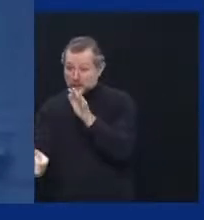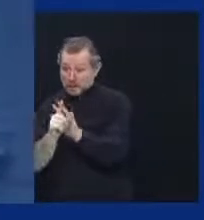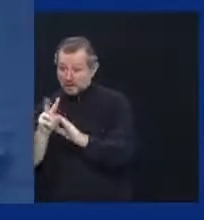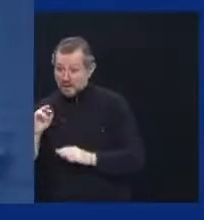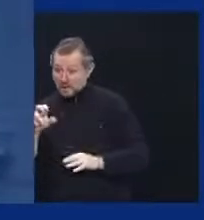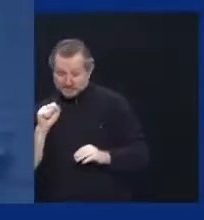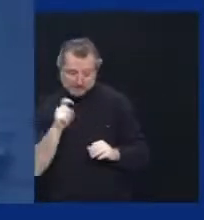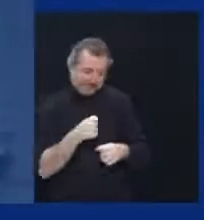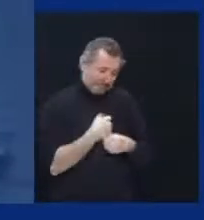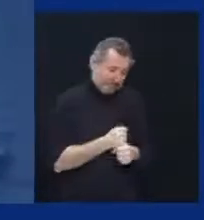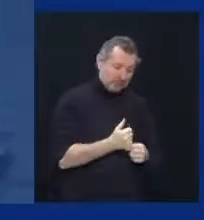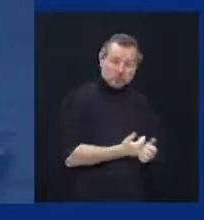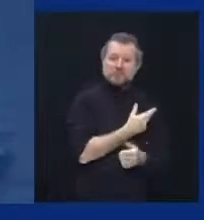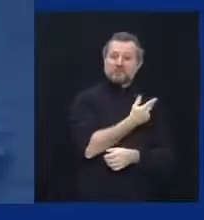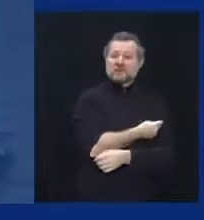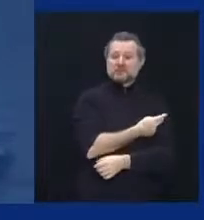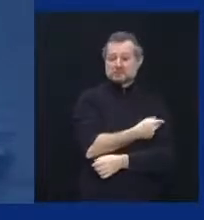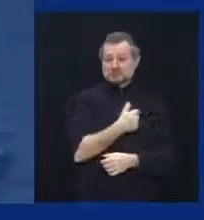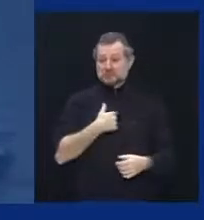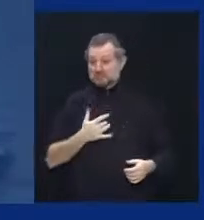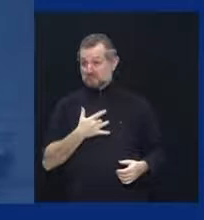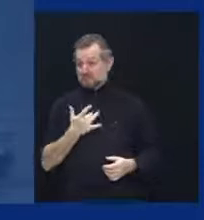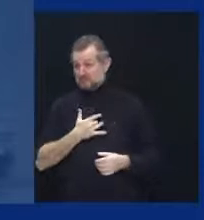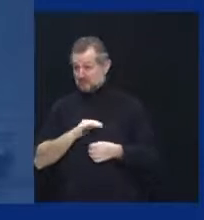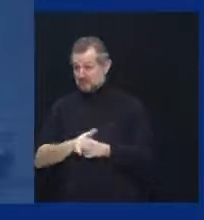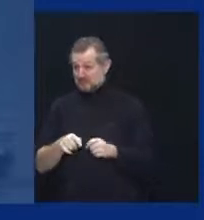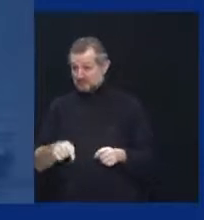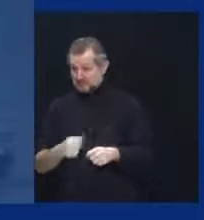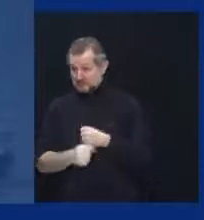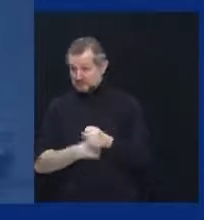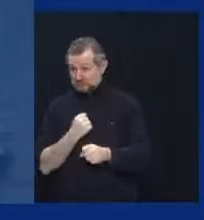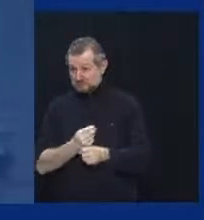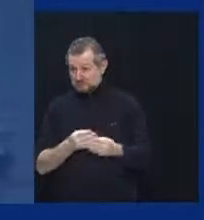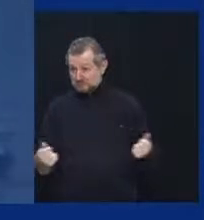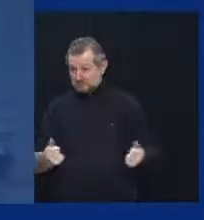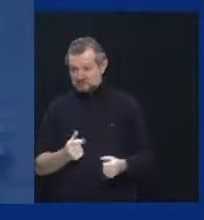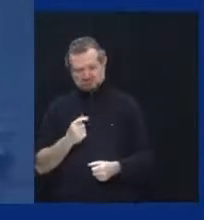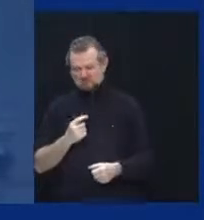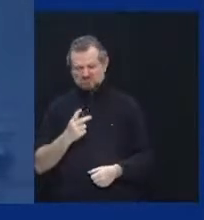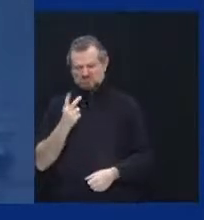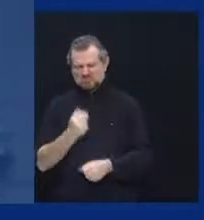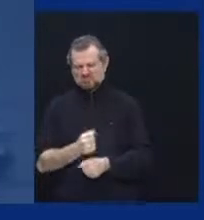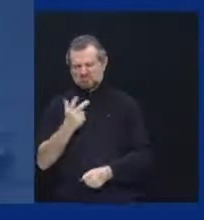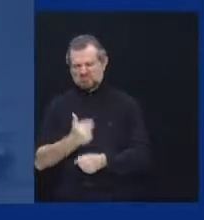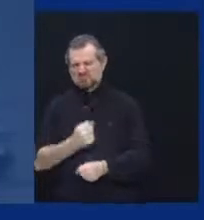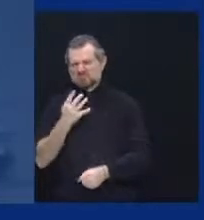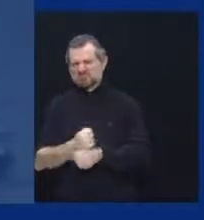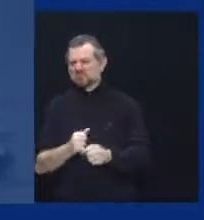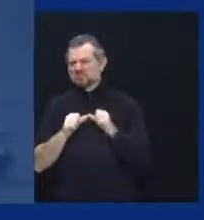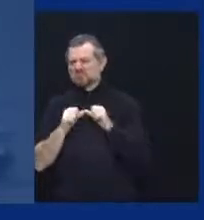be multiple years. Use the Defense Production Act.